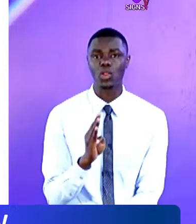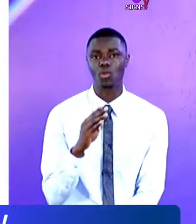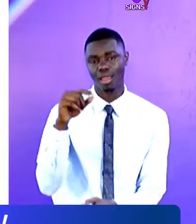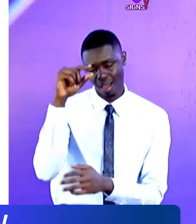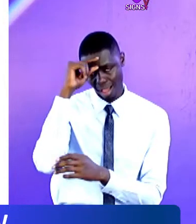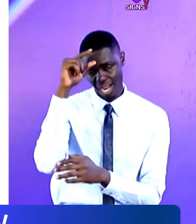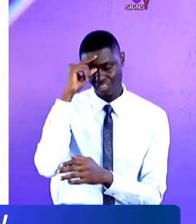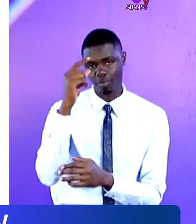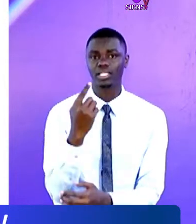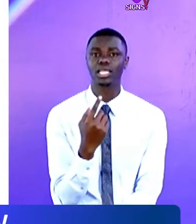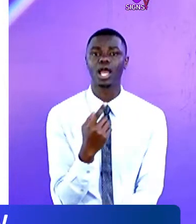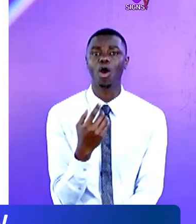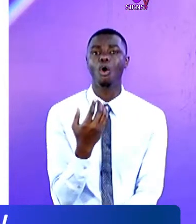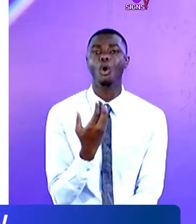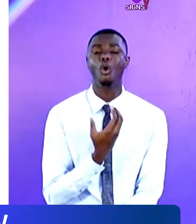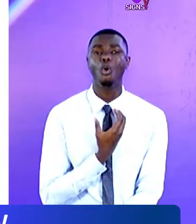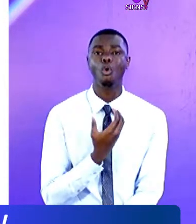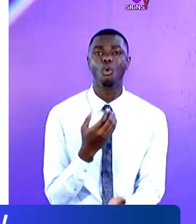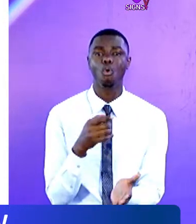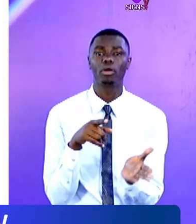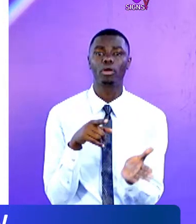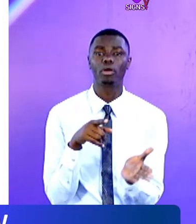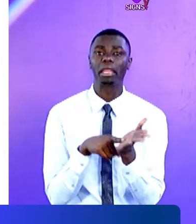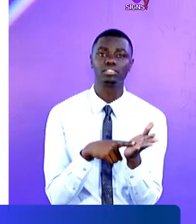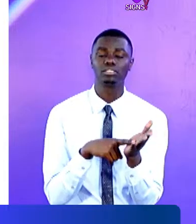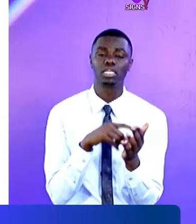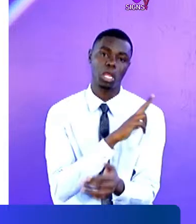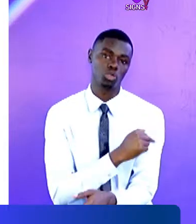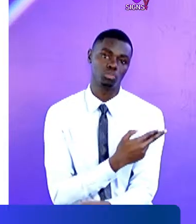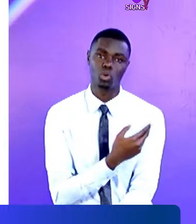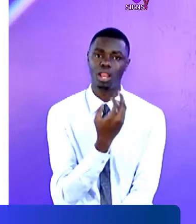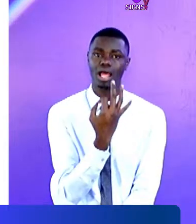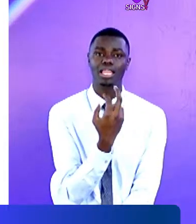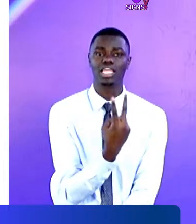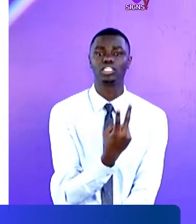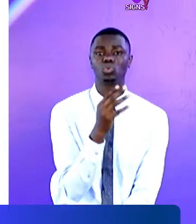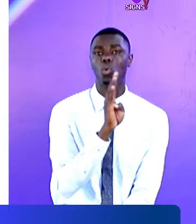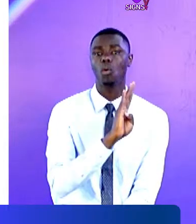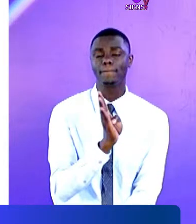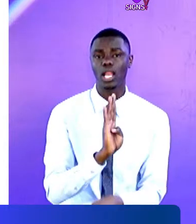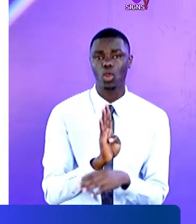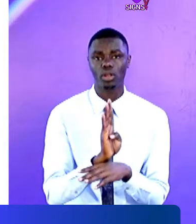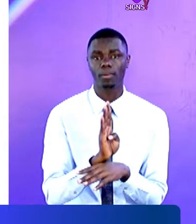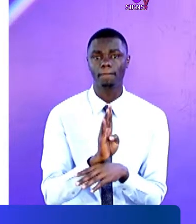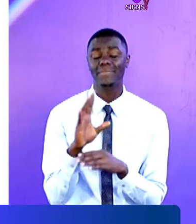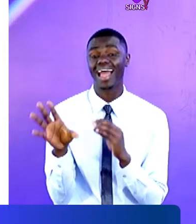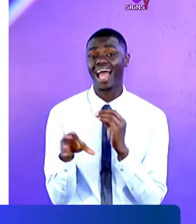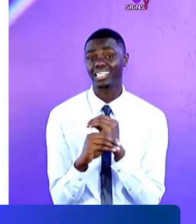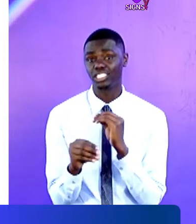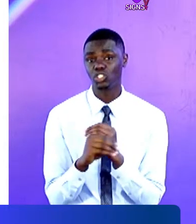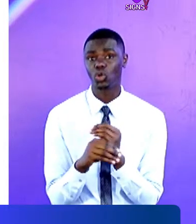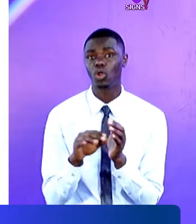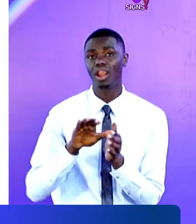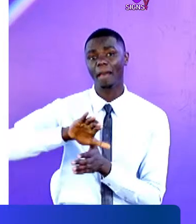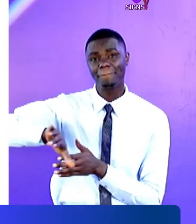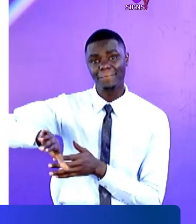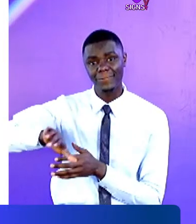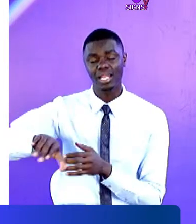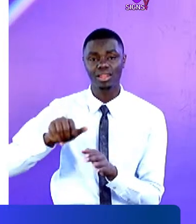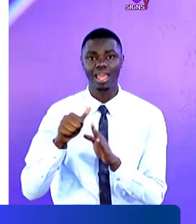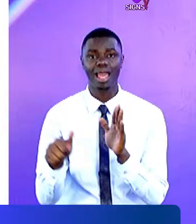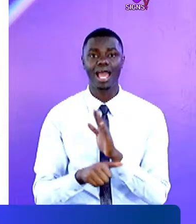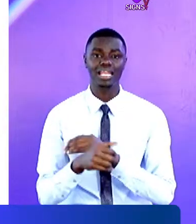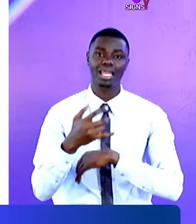owes hospitals, unpaid claims, 32 billion additional arrears under Social